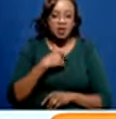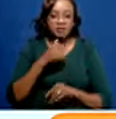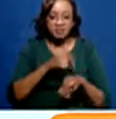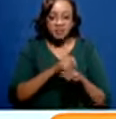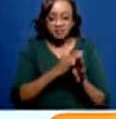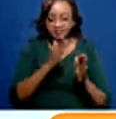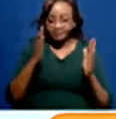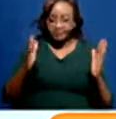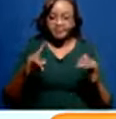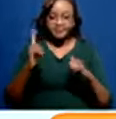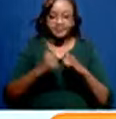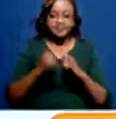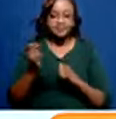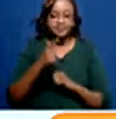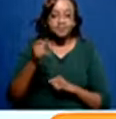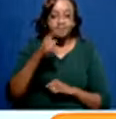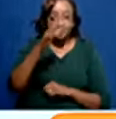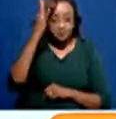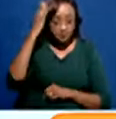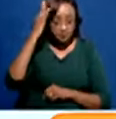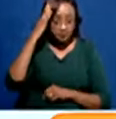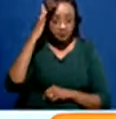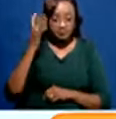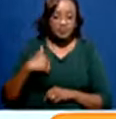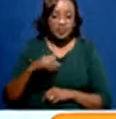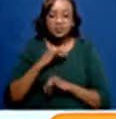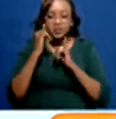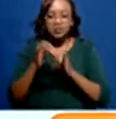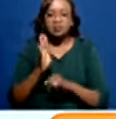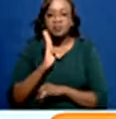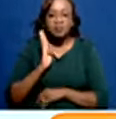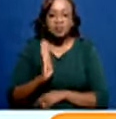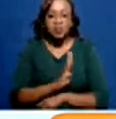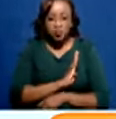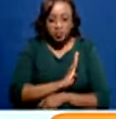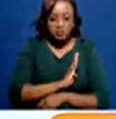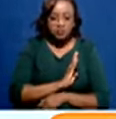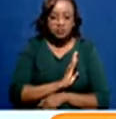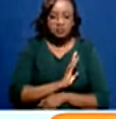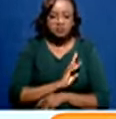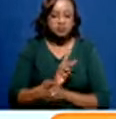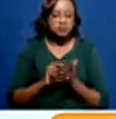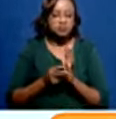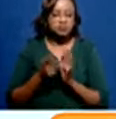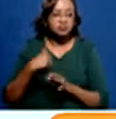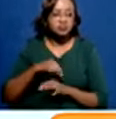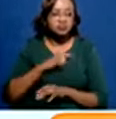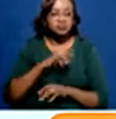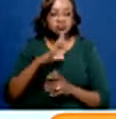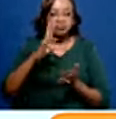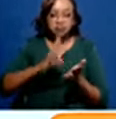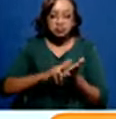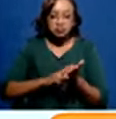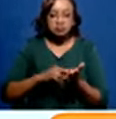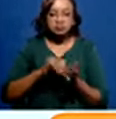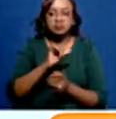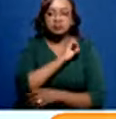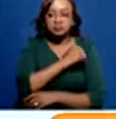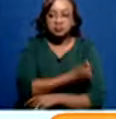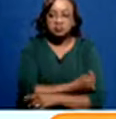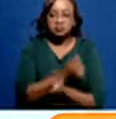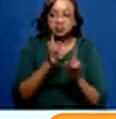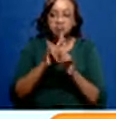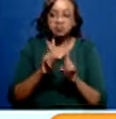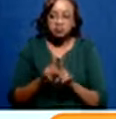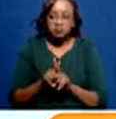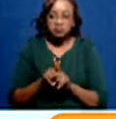6 months. You must remember that we are a new body, and therefore, even in terms of being able to be registered as an authority and categorized